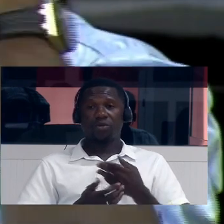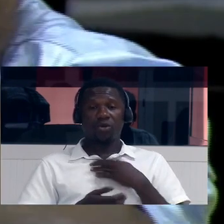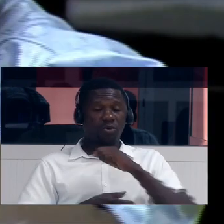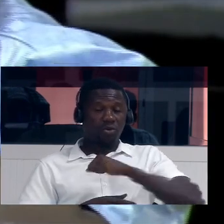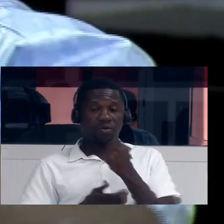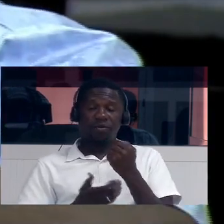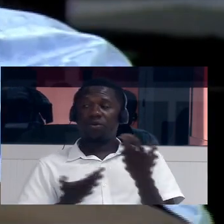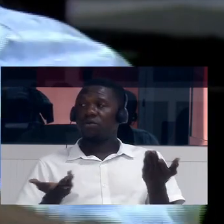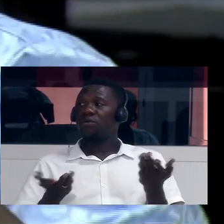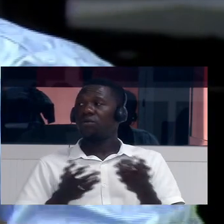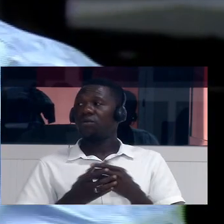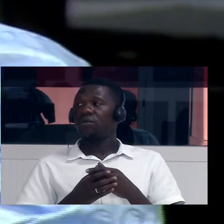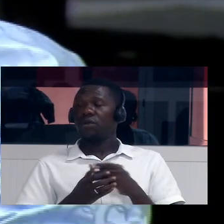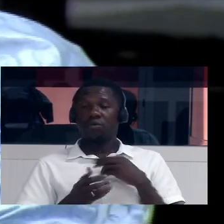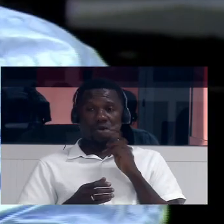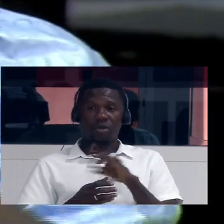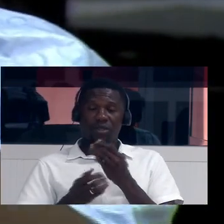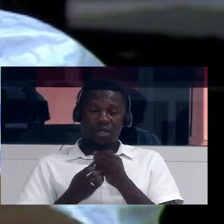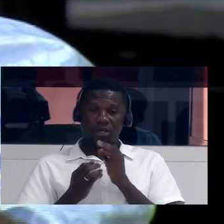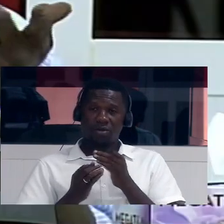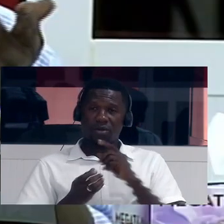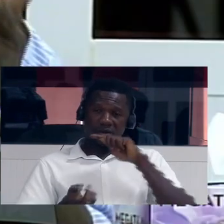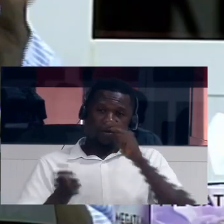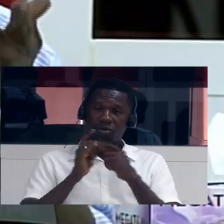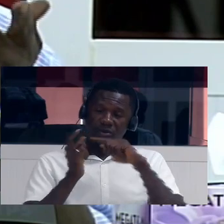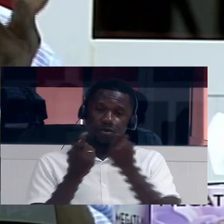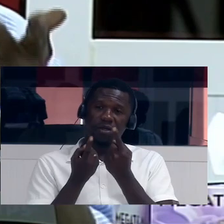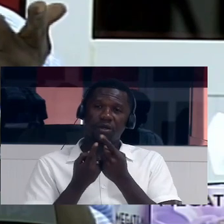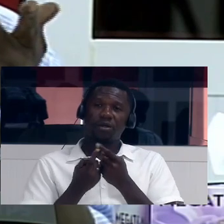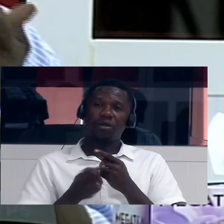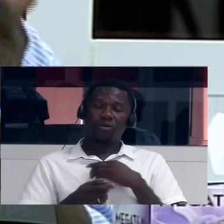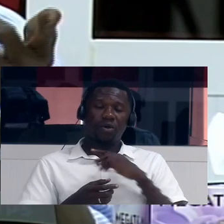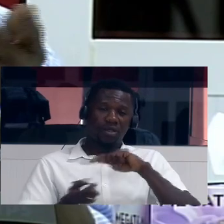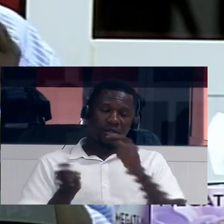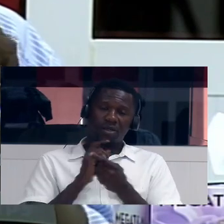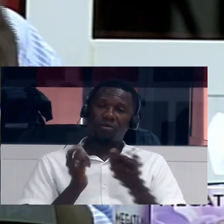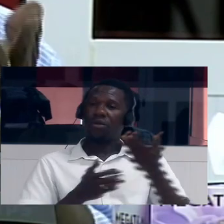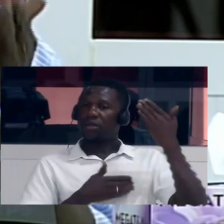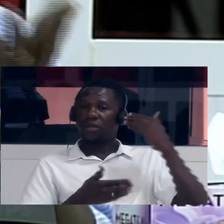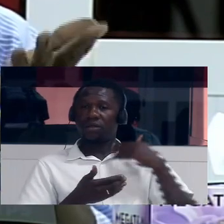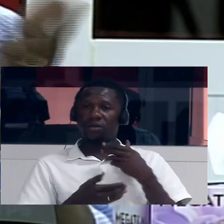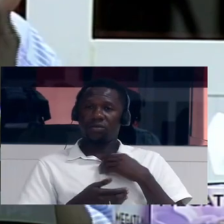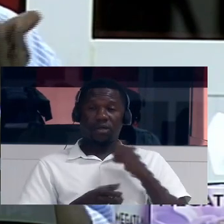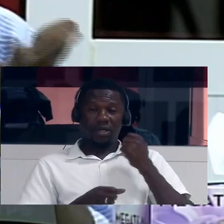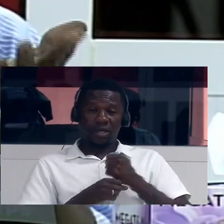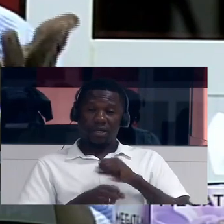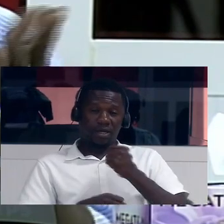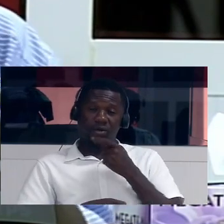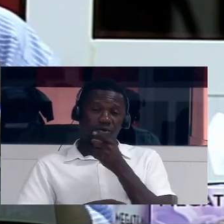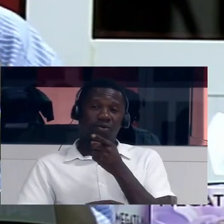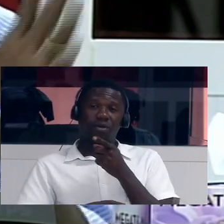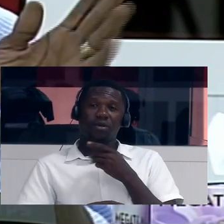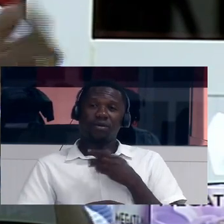I must say, I just reflected on something. That's why I changed. Because yesterday you told me something. You said to me, I'm going to be hard at you. I forgot you said